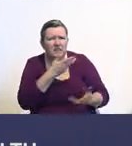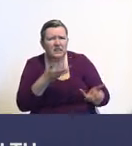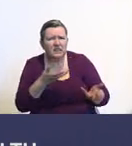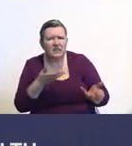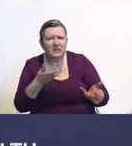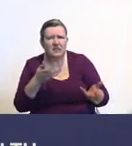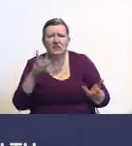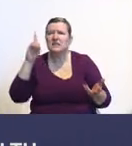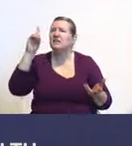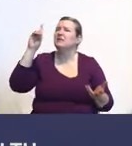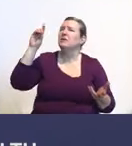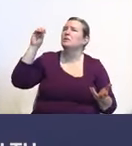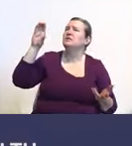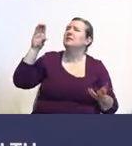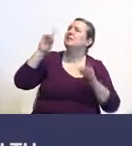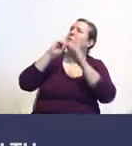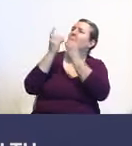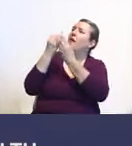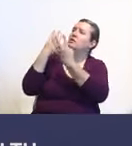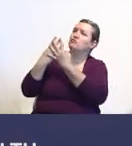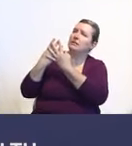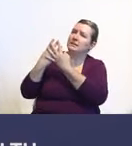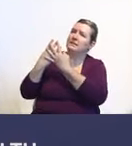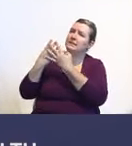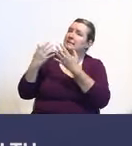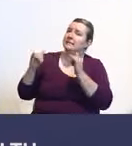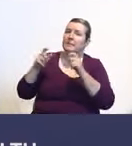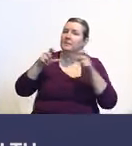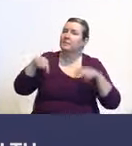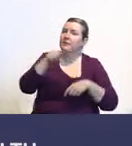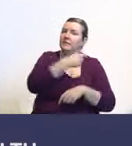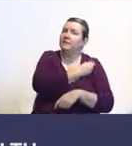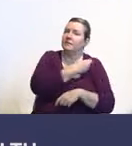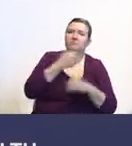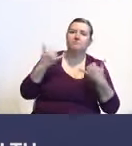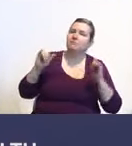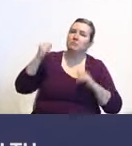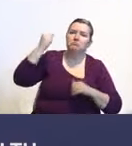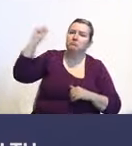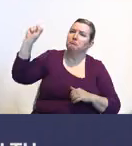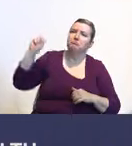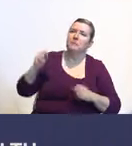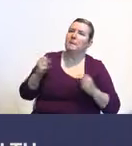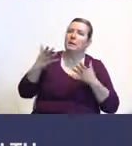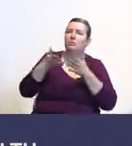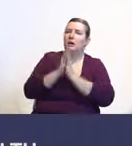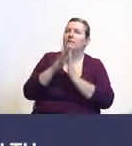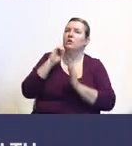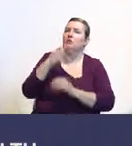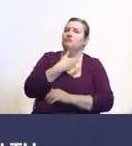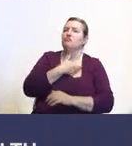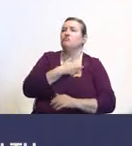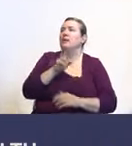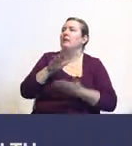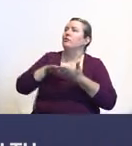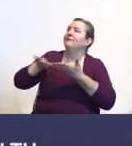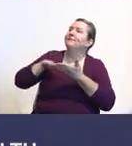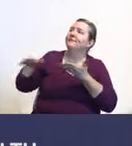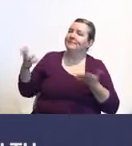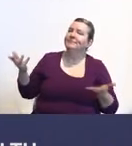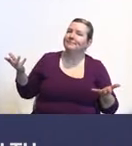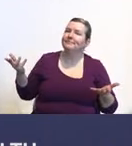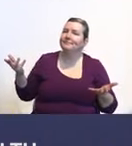around 43% right after last week's deadline, with thousands of religious exemptions pending. What's your reaction to that? Do you plan to renew the public